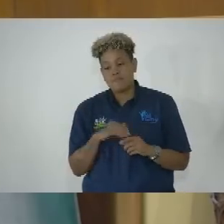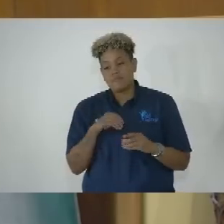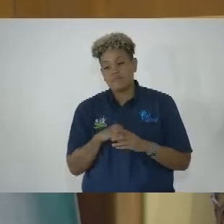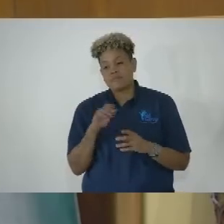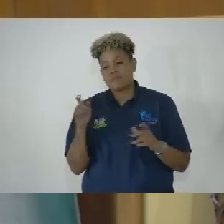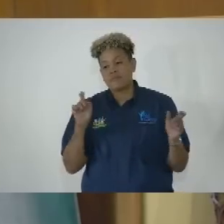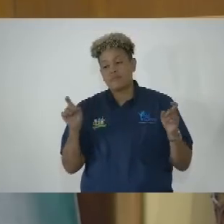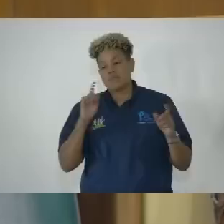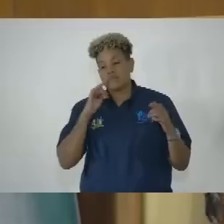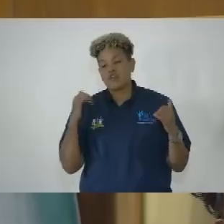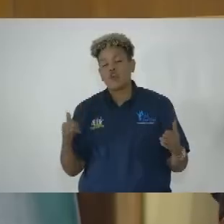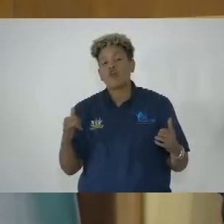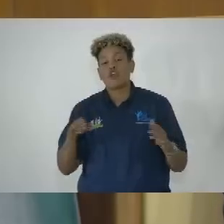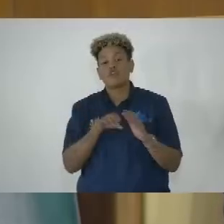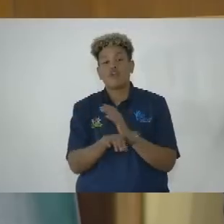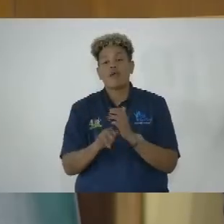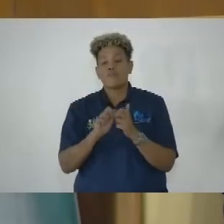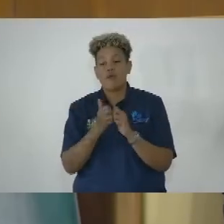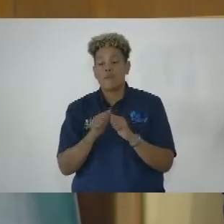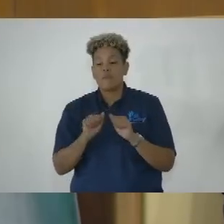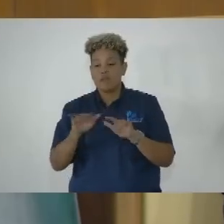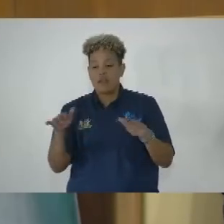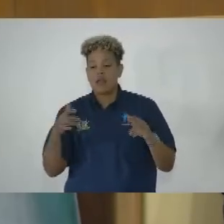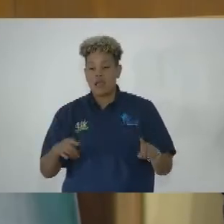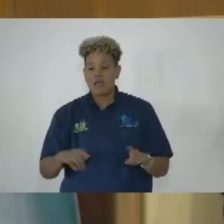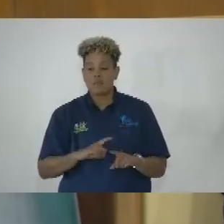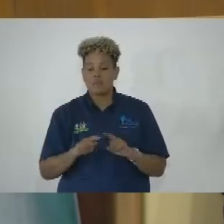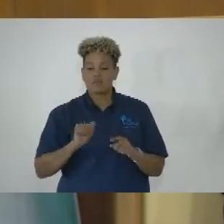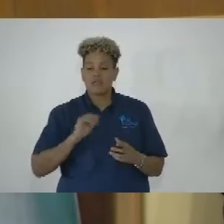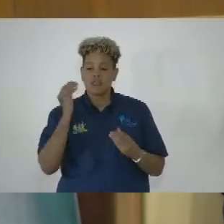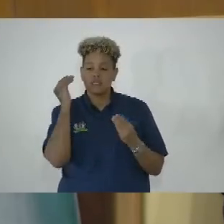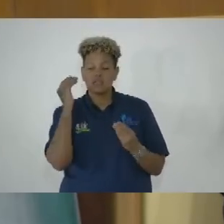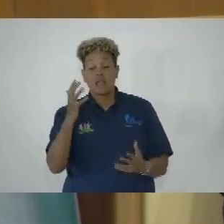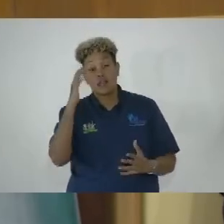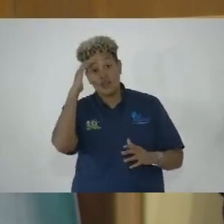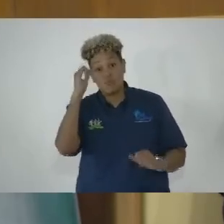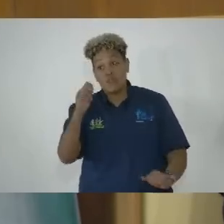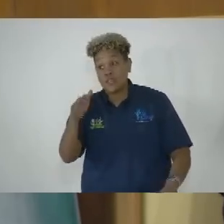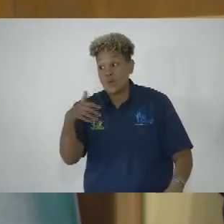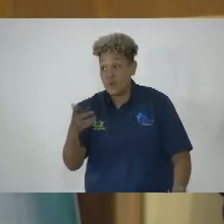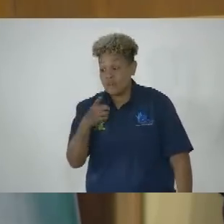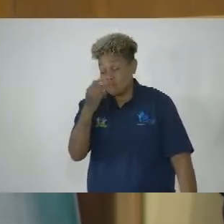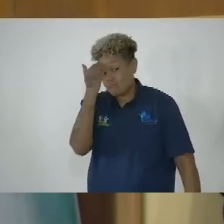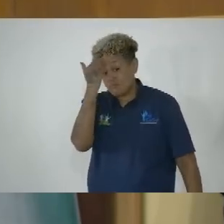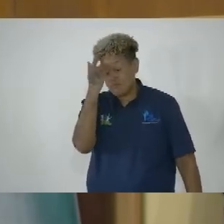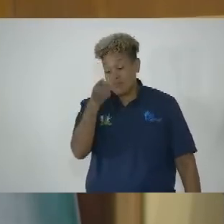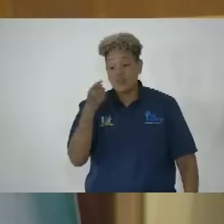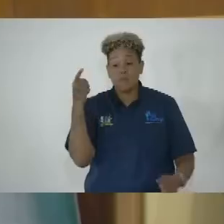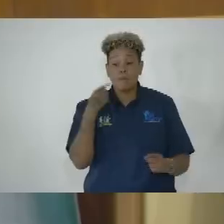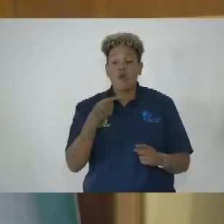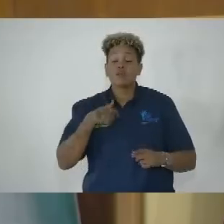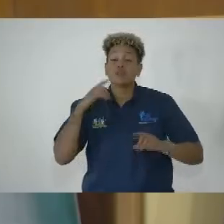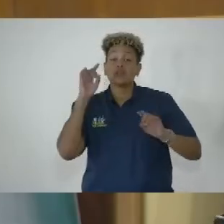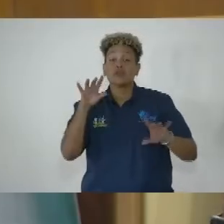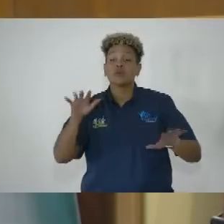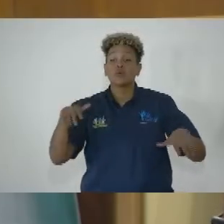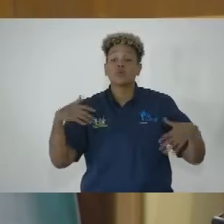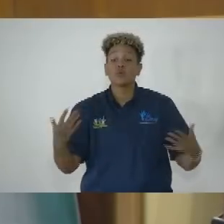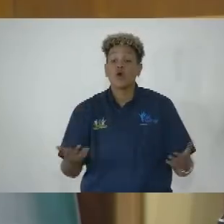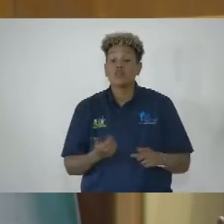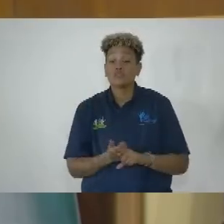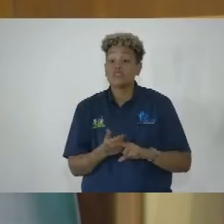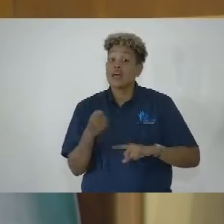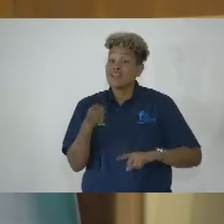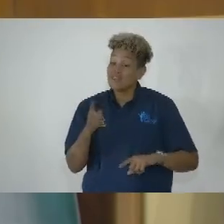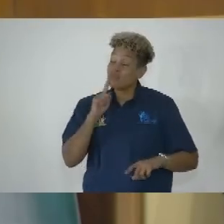deal with the current crime wave. But I tell you, Mr. President, you know, the point that I'm making is that